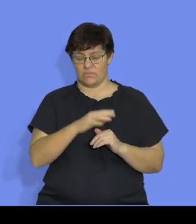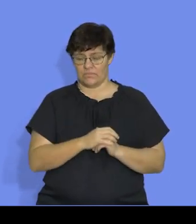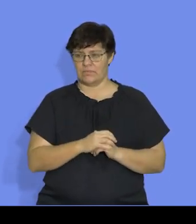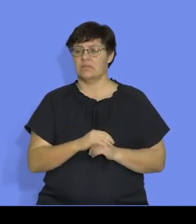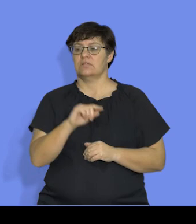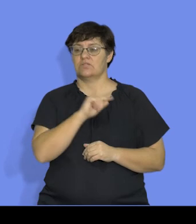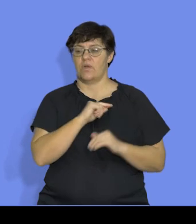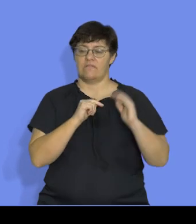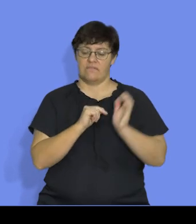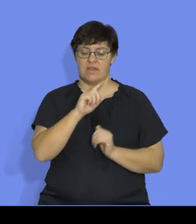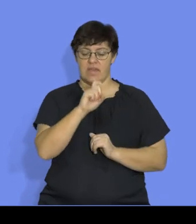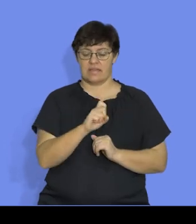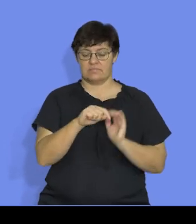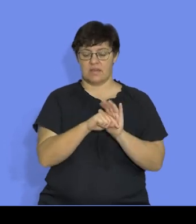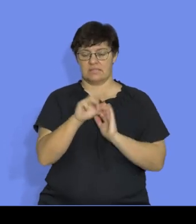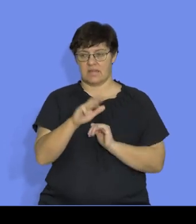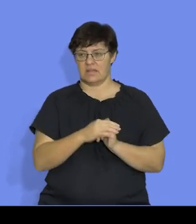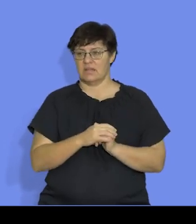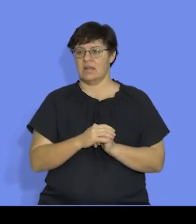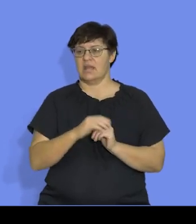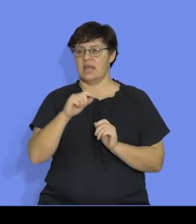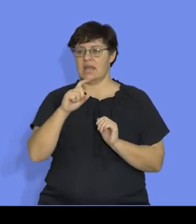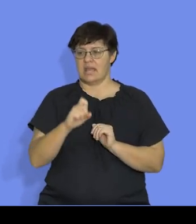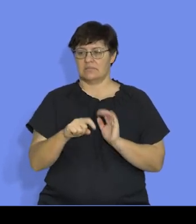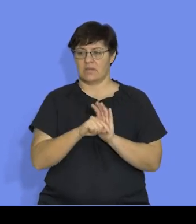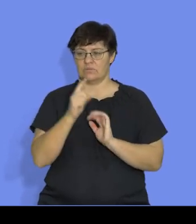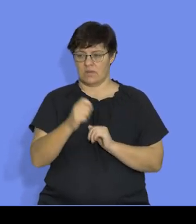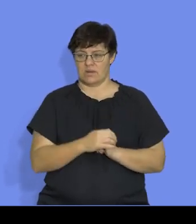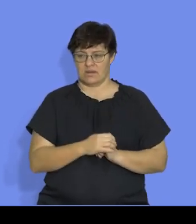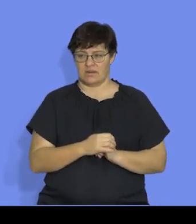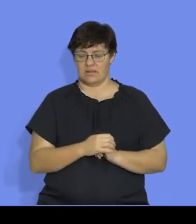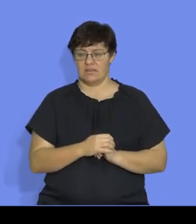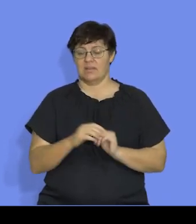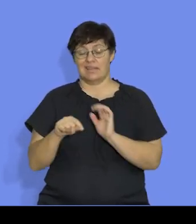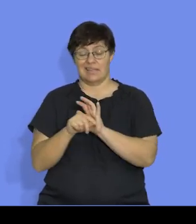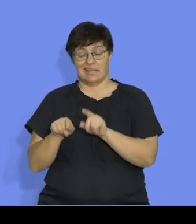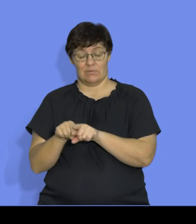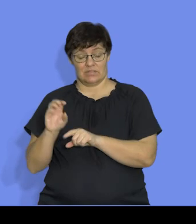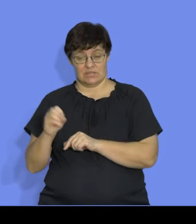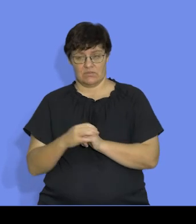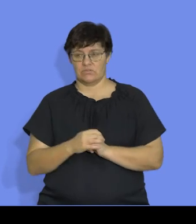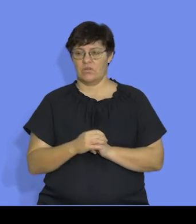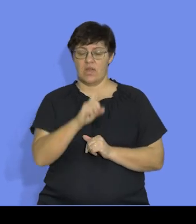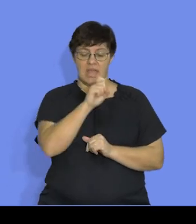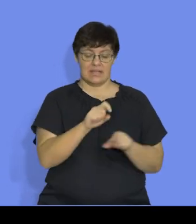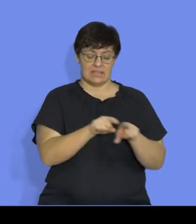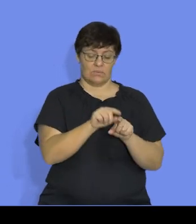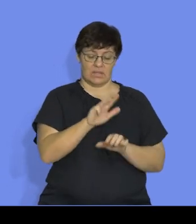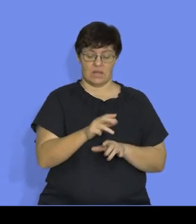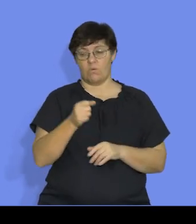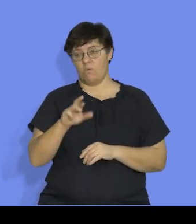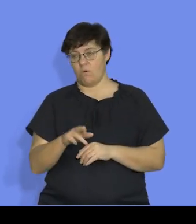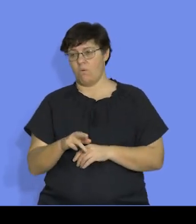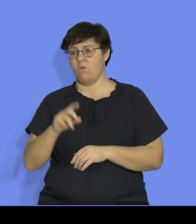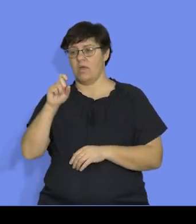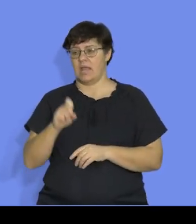x minus 9, x minus 1. So x is equal to 9, or x